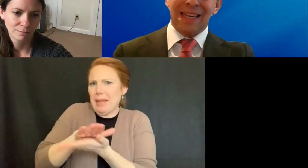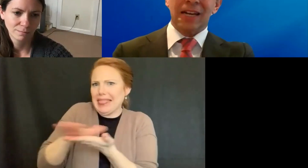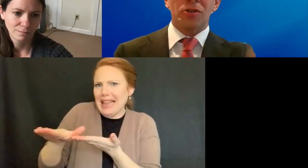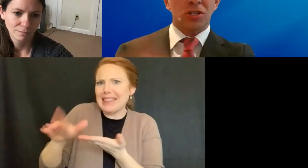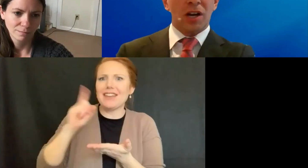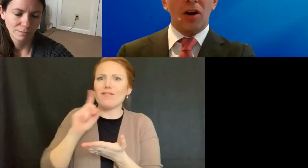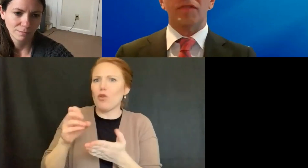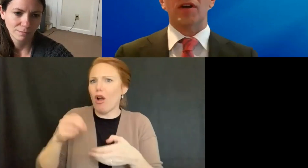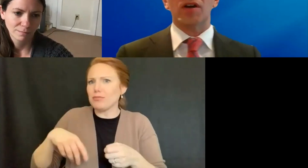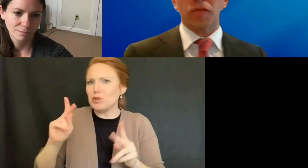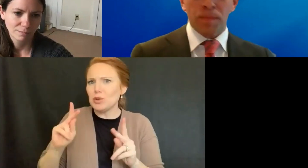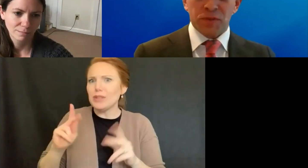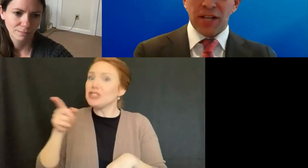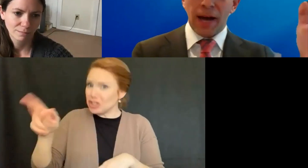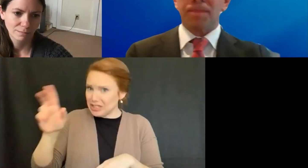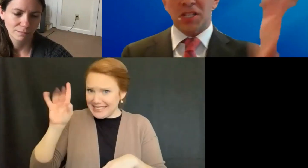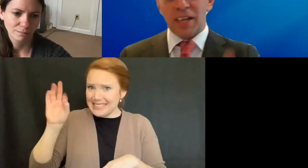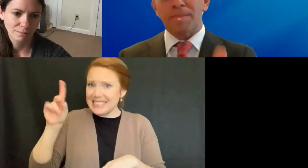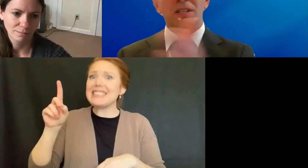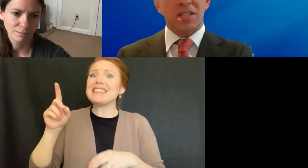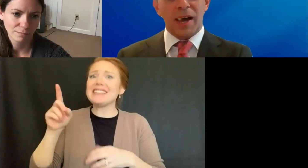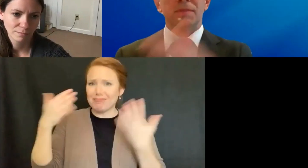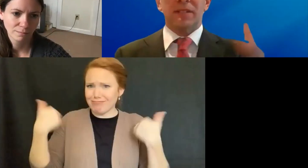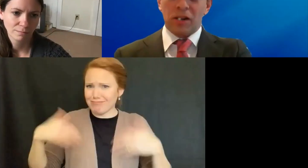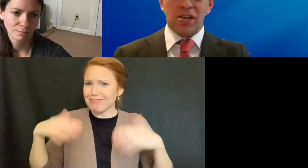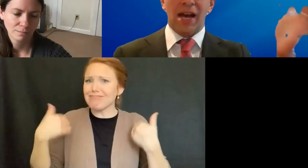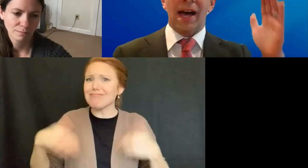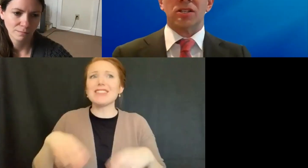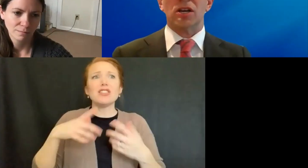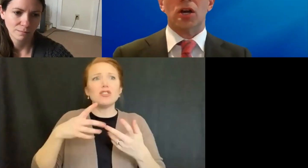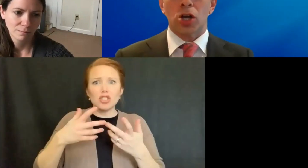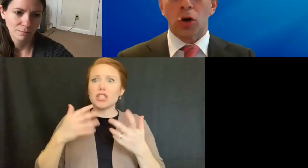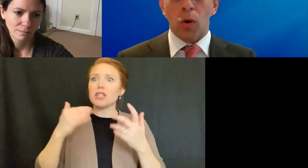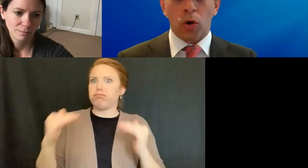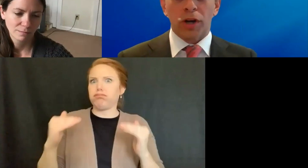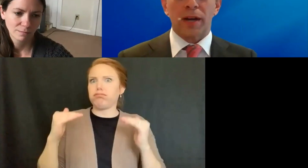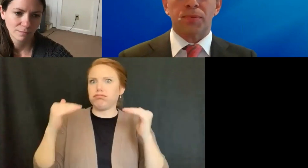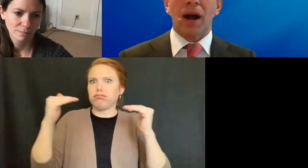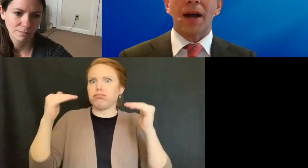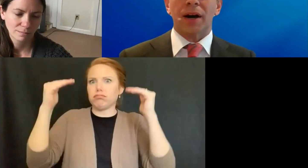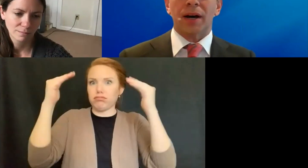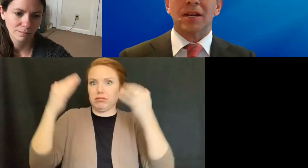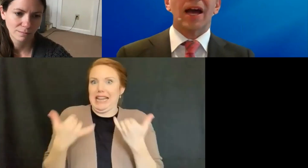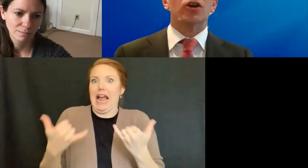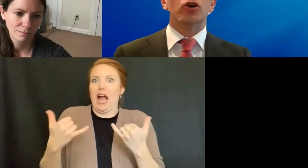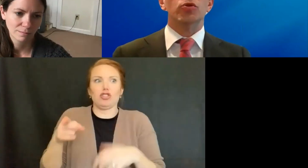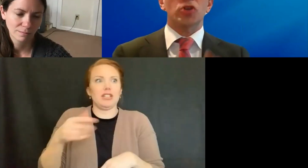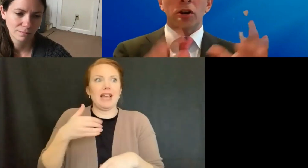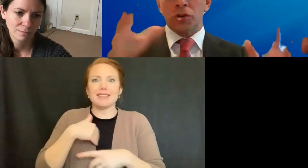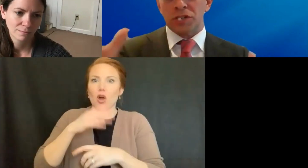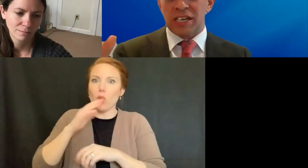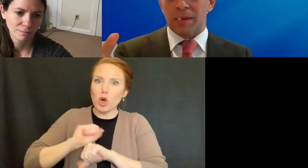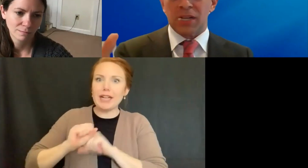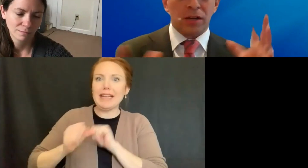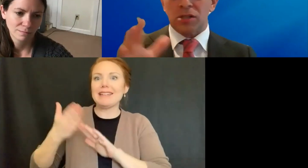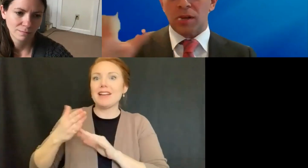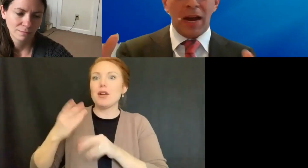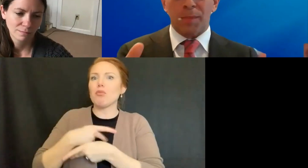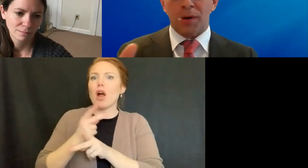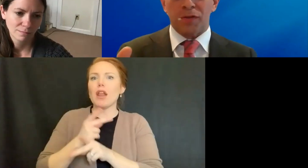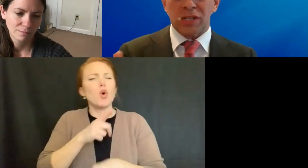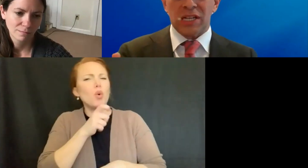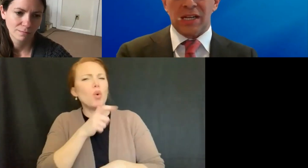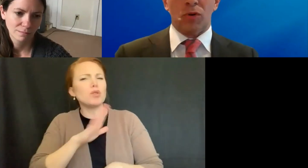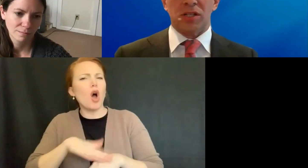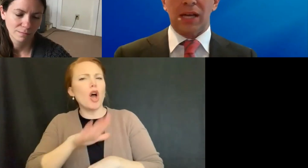she did to get herself from step to step to step. Now she has, a working product. And who's on your team? Tell us